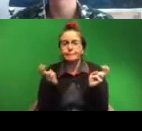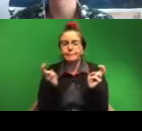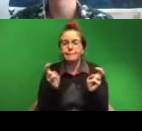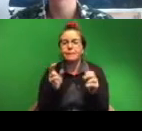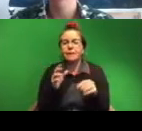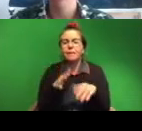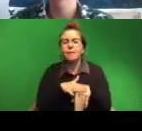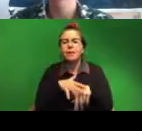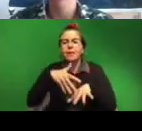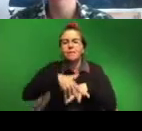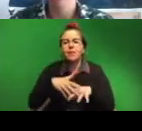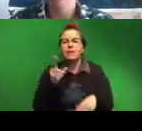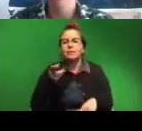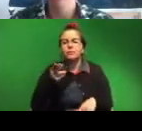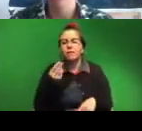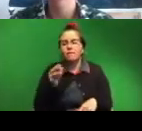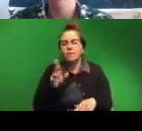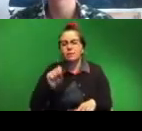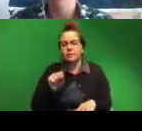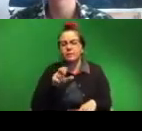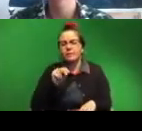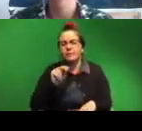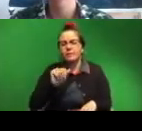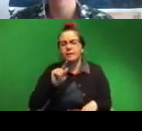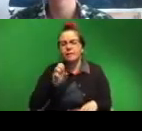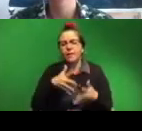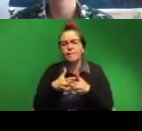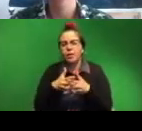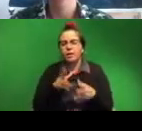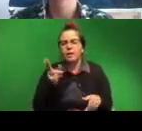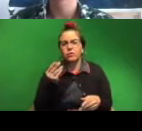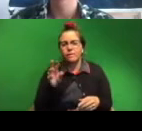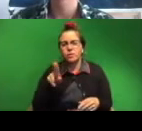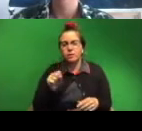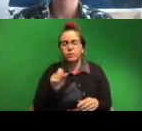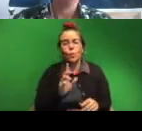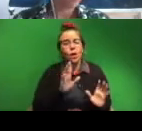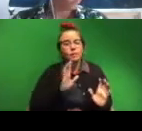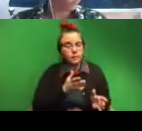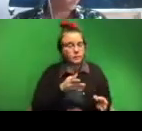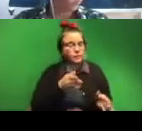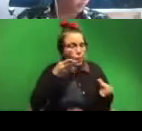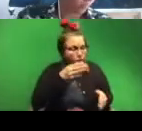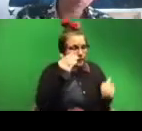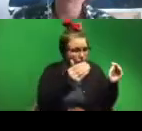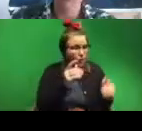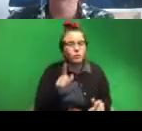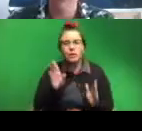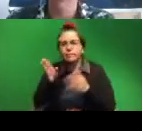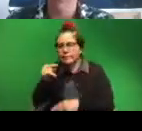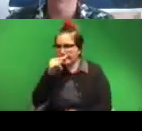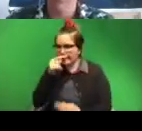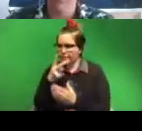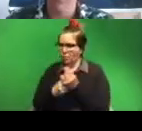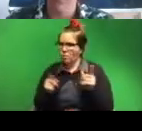History of the United States. And there's one version for adults and one version for kids. And